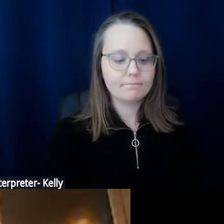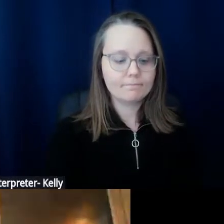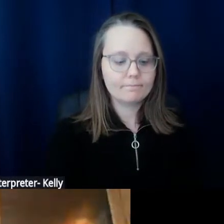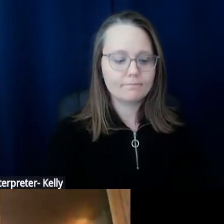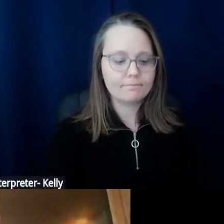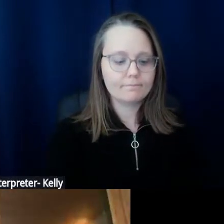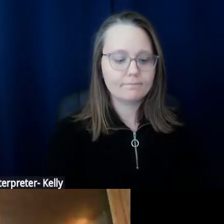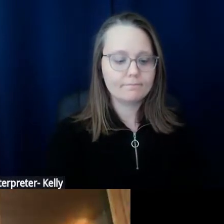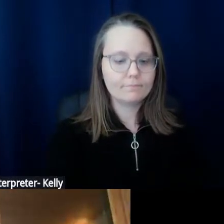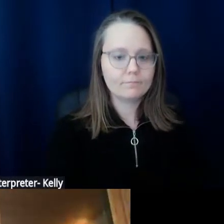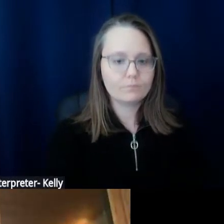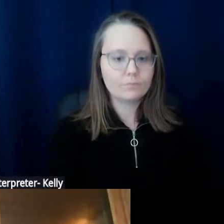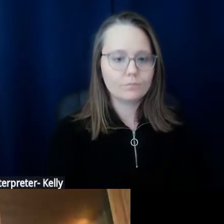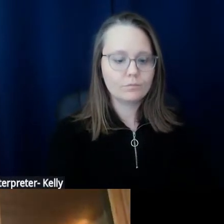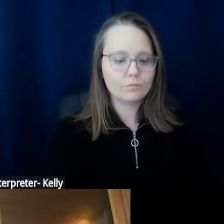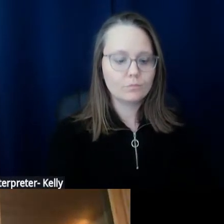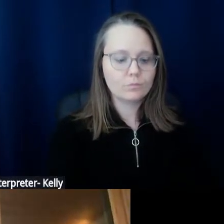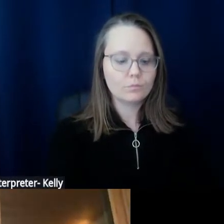say.